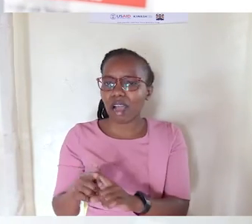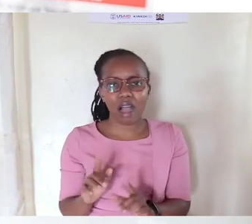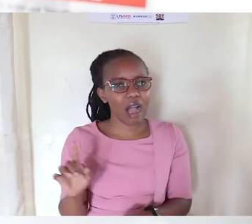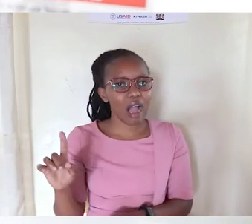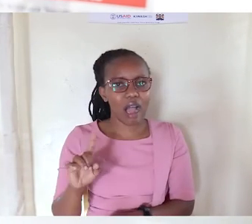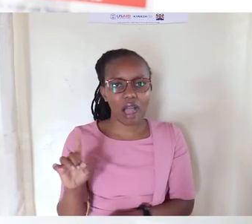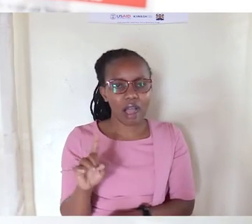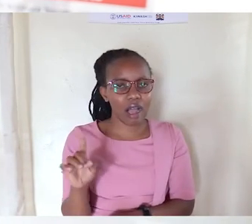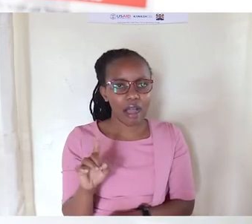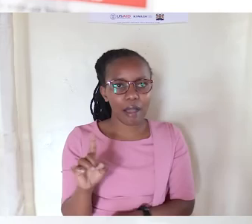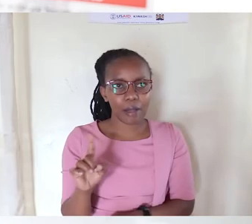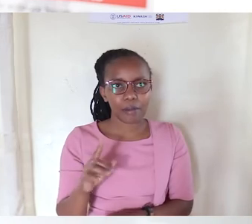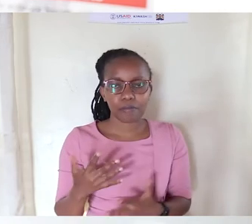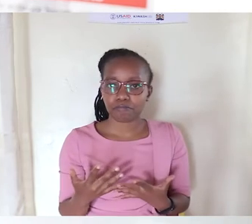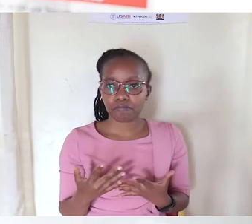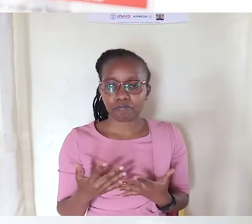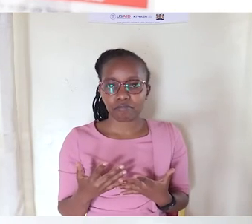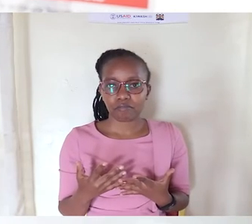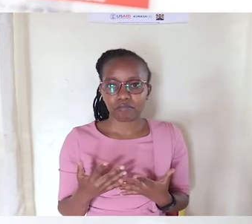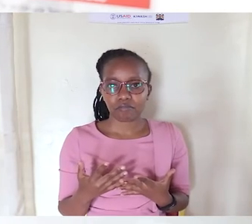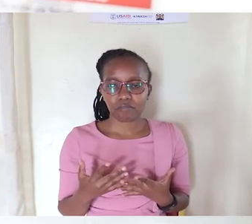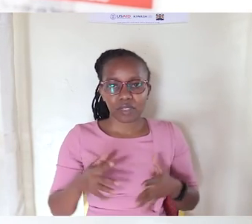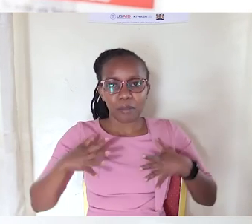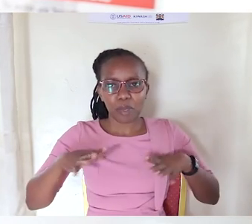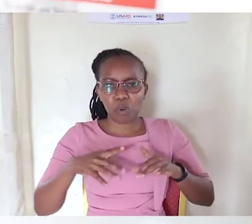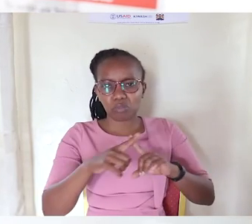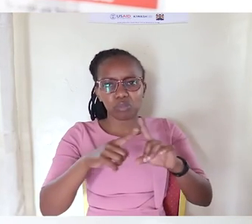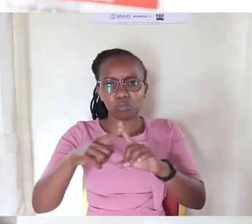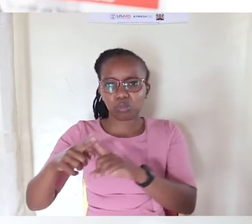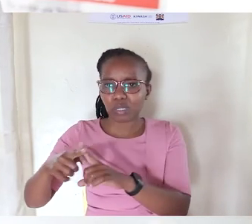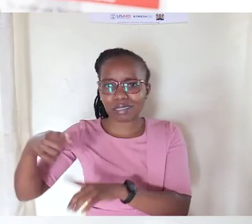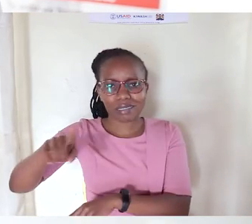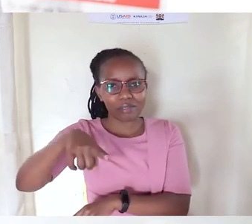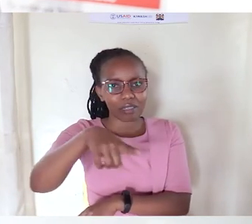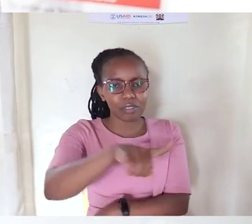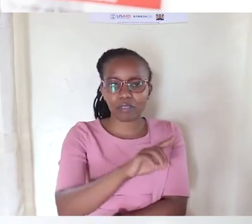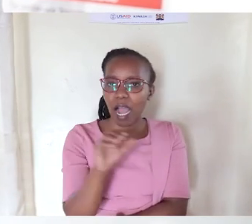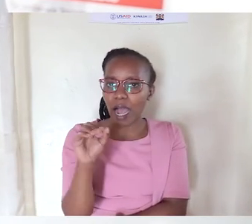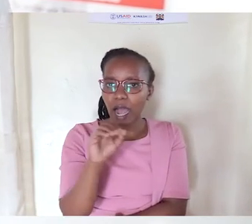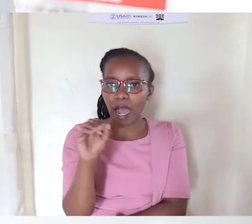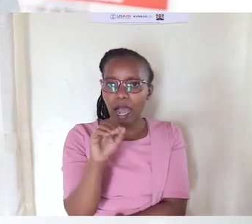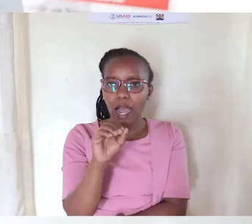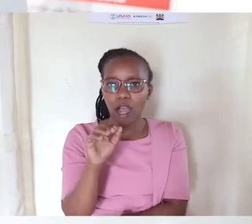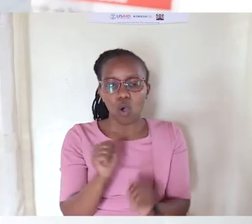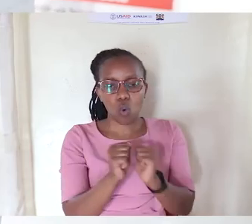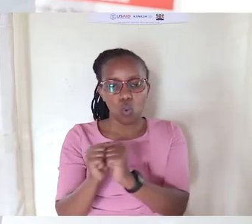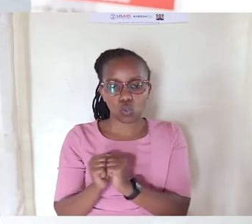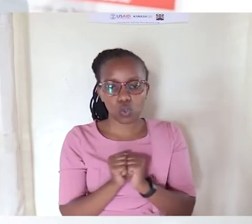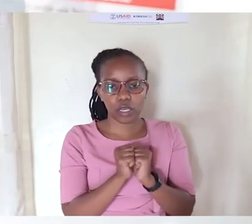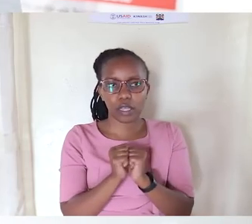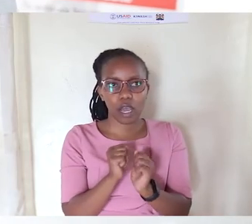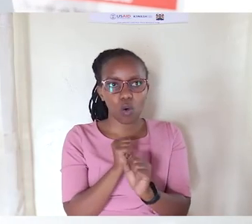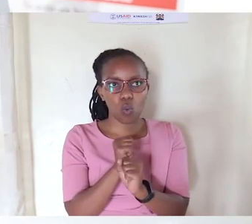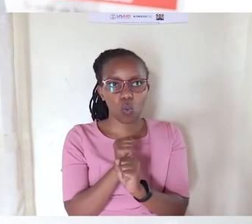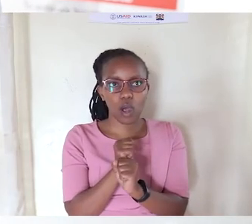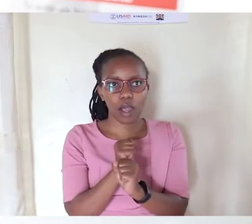the voters who are the spectators, yes, killing themselves. So we are part in this, and let's join our hands together and do